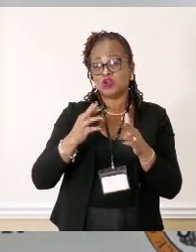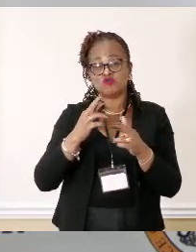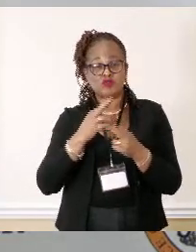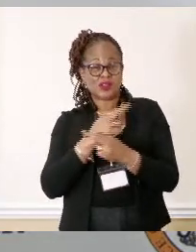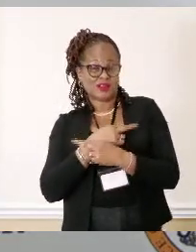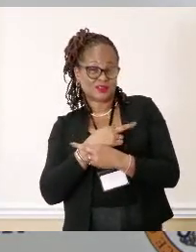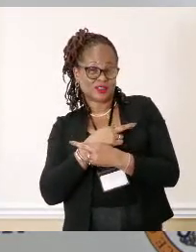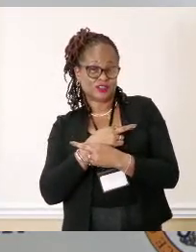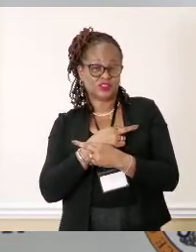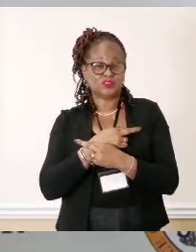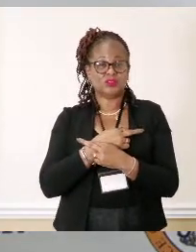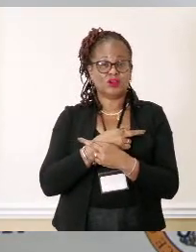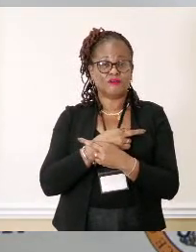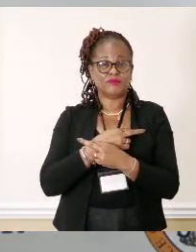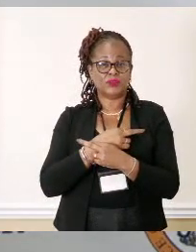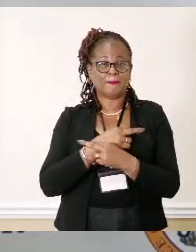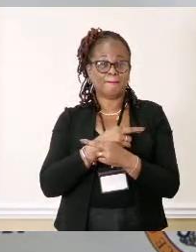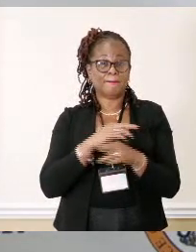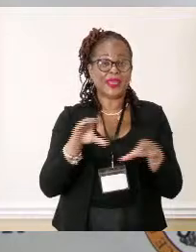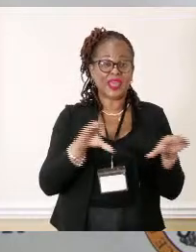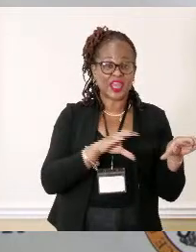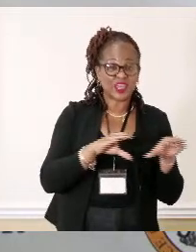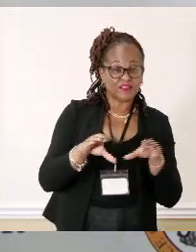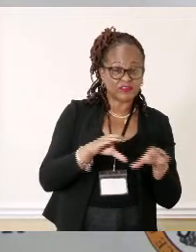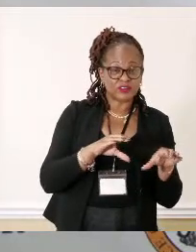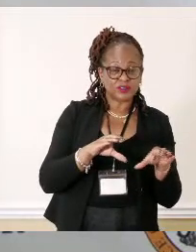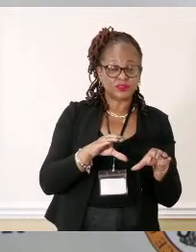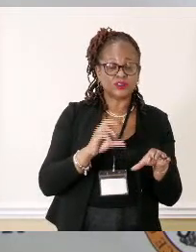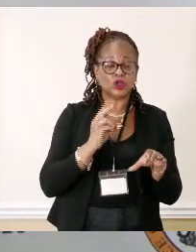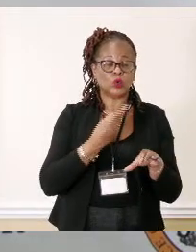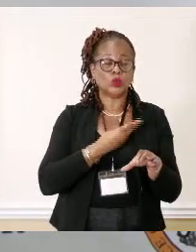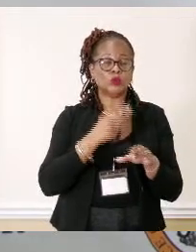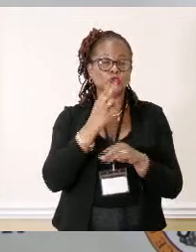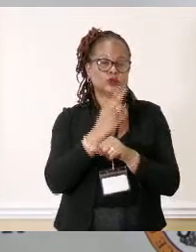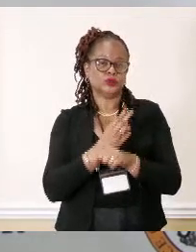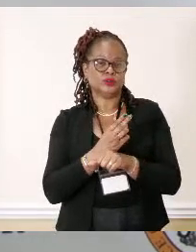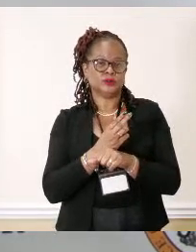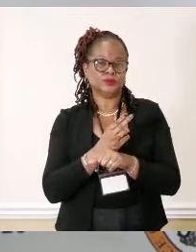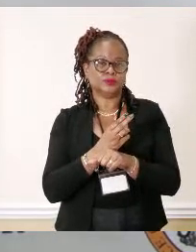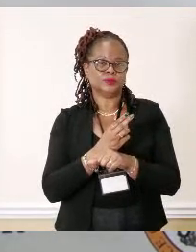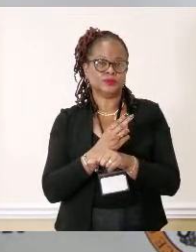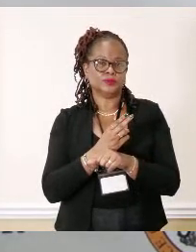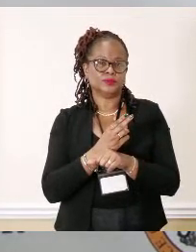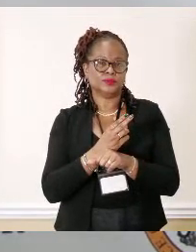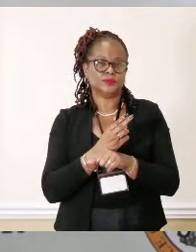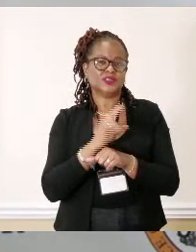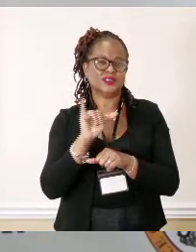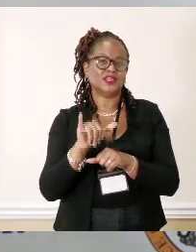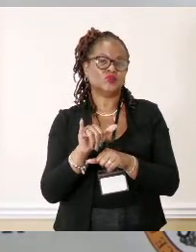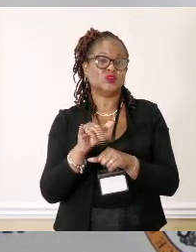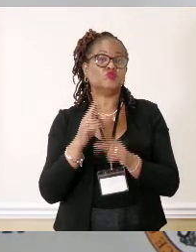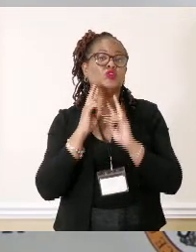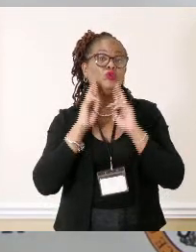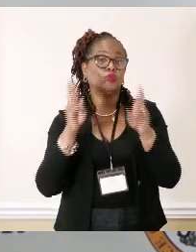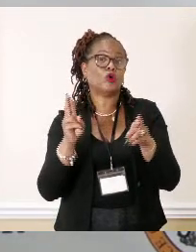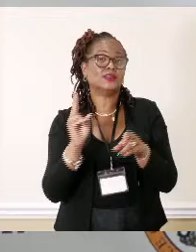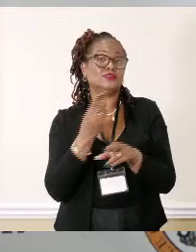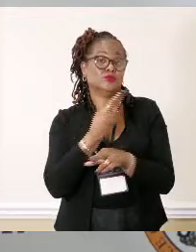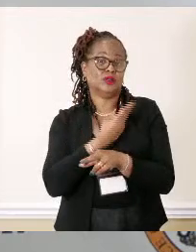relaxation of the behaviors that we were using That's what's been reported to